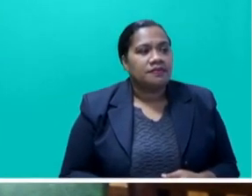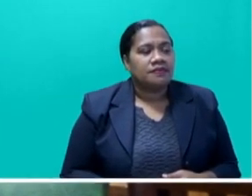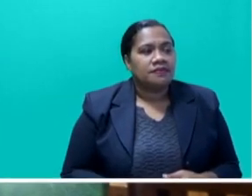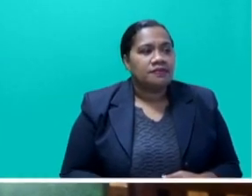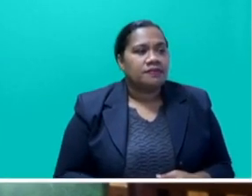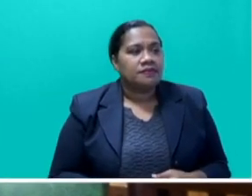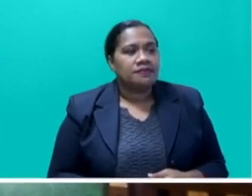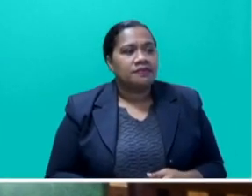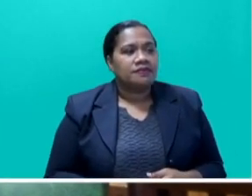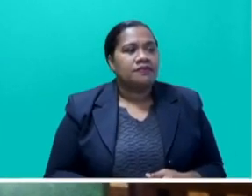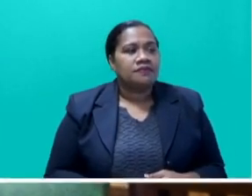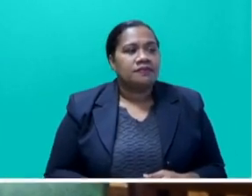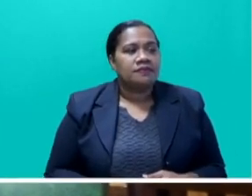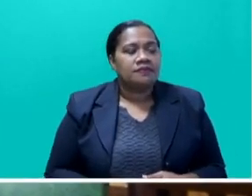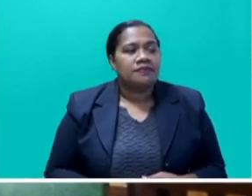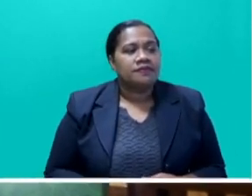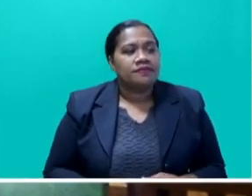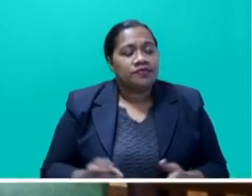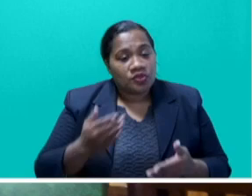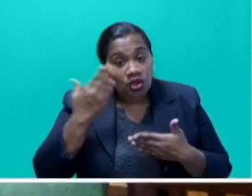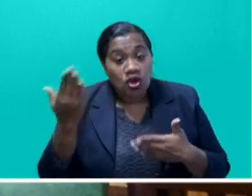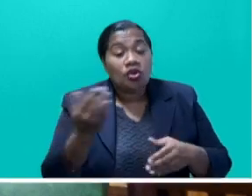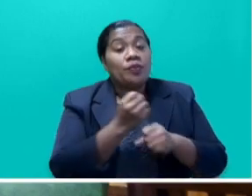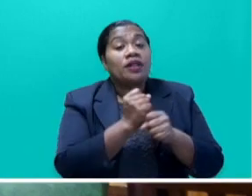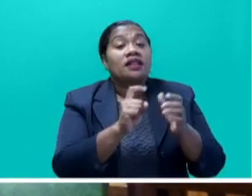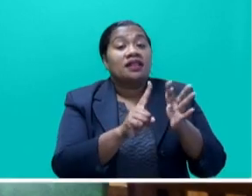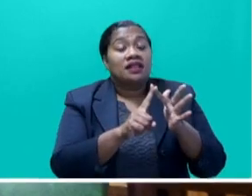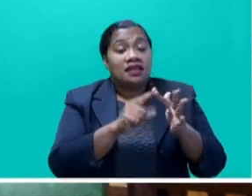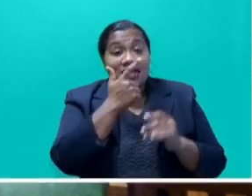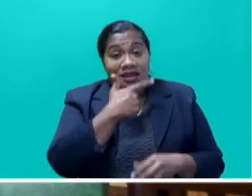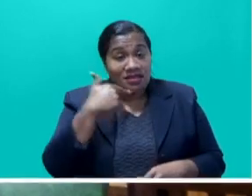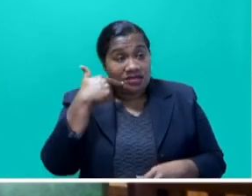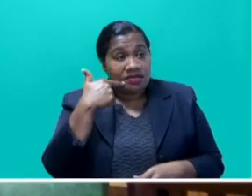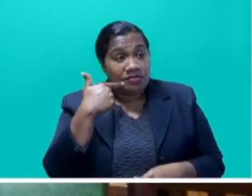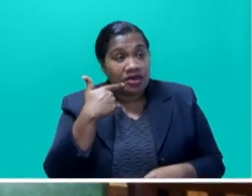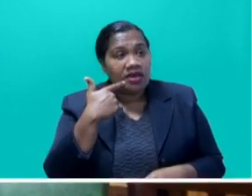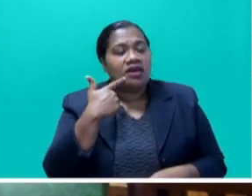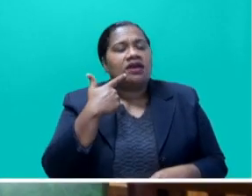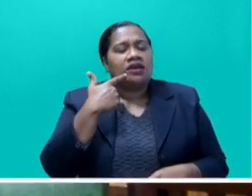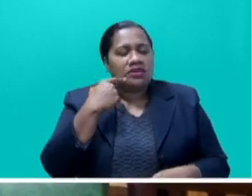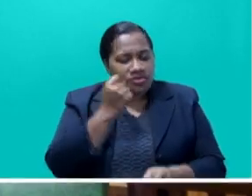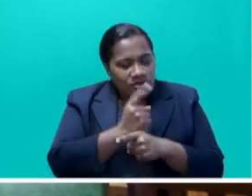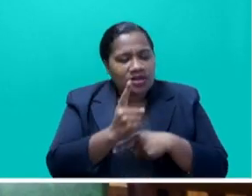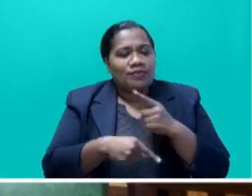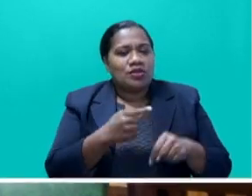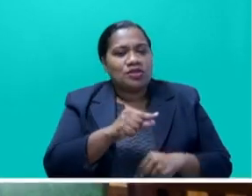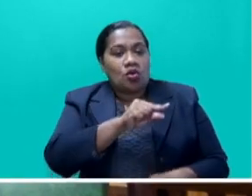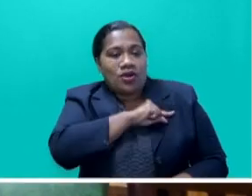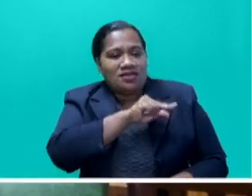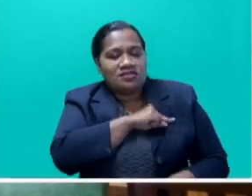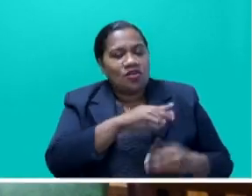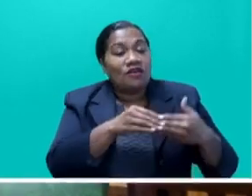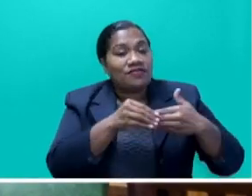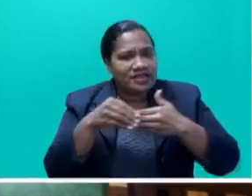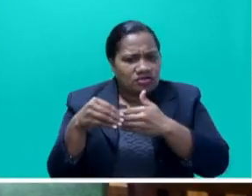Gernger Tambua correctly stated about the qualities of leadership. How can